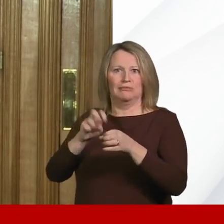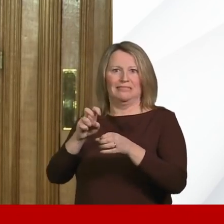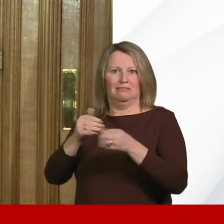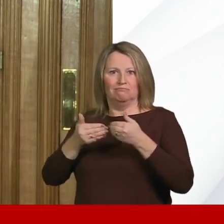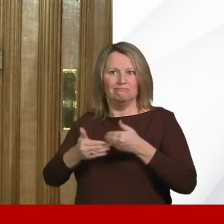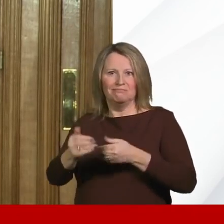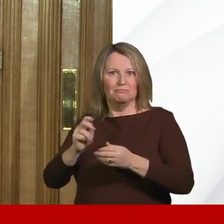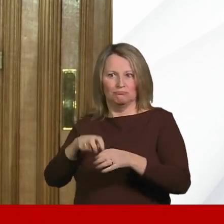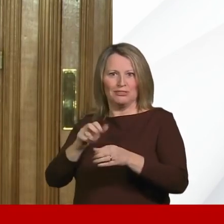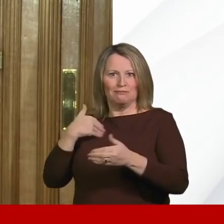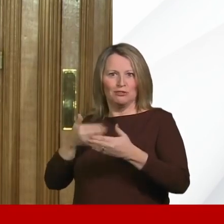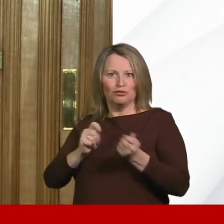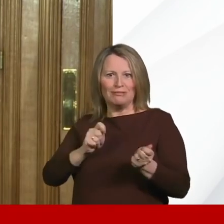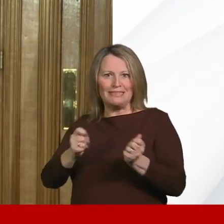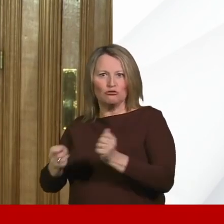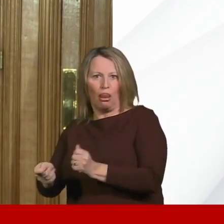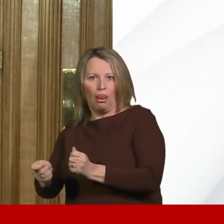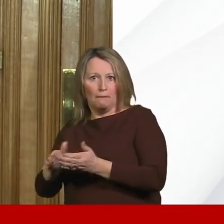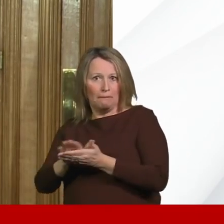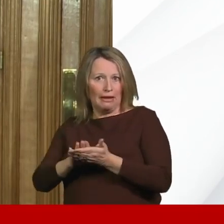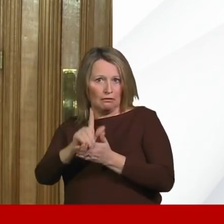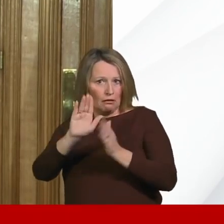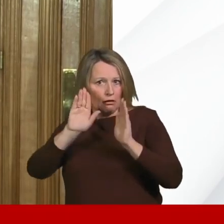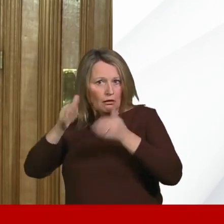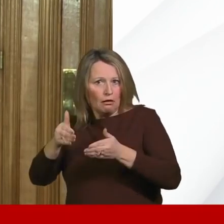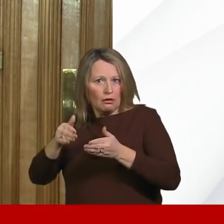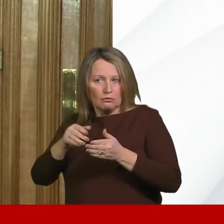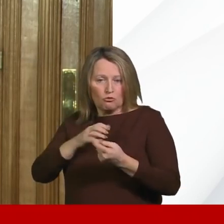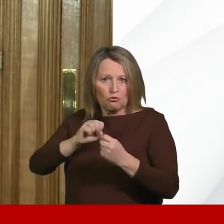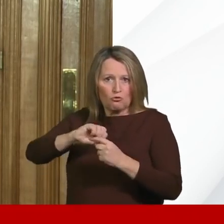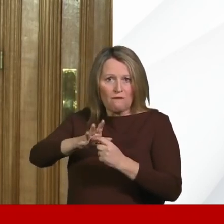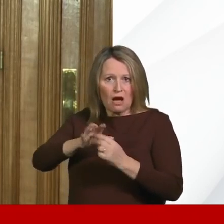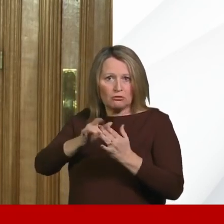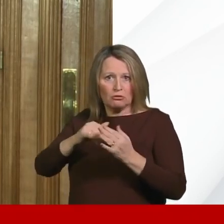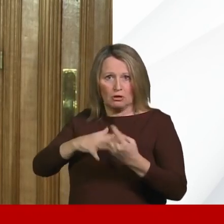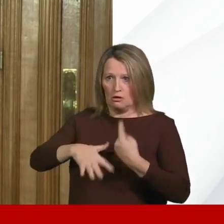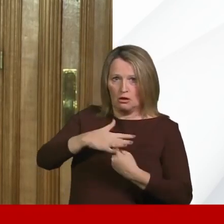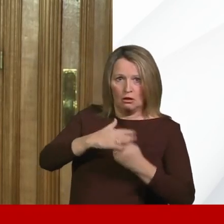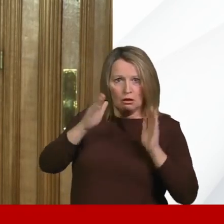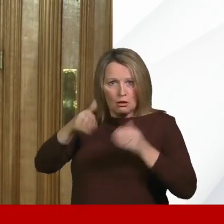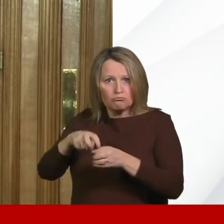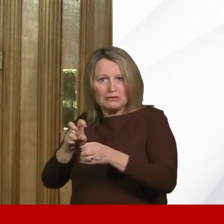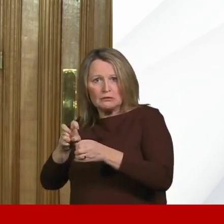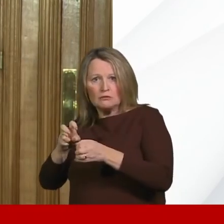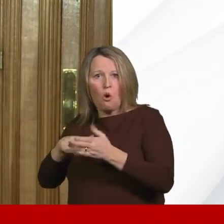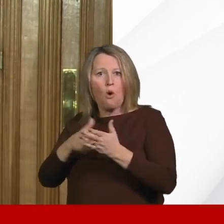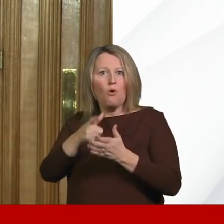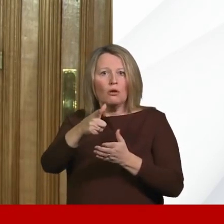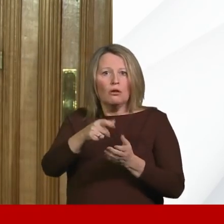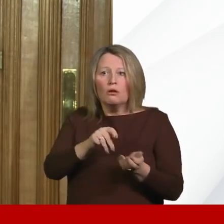future? Tom, first of all, on schools, clearly the